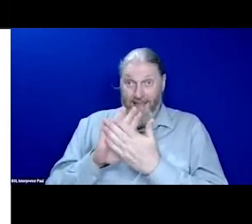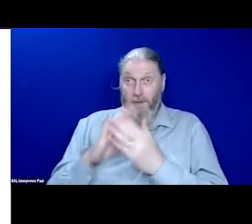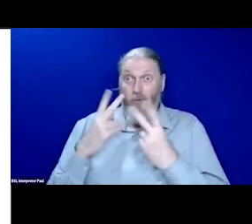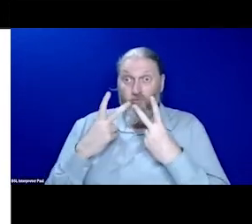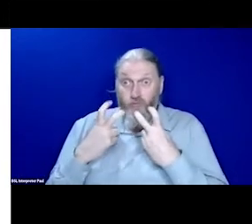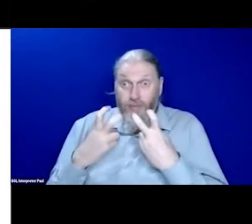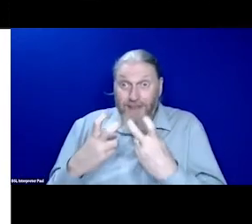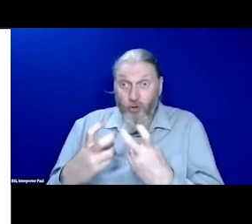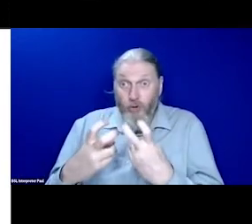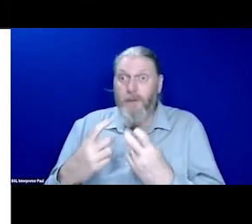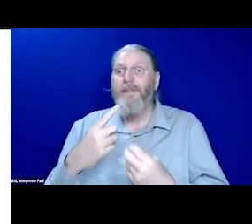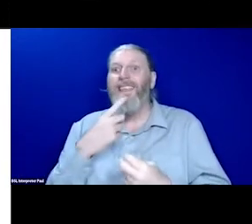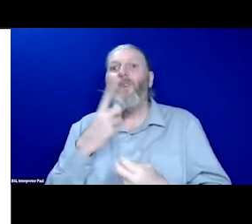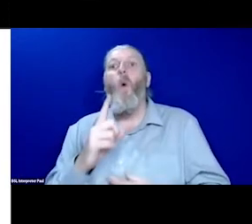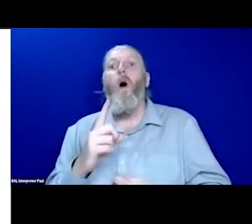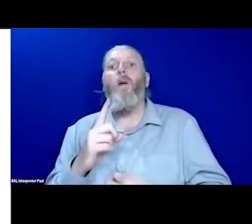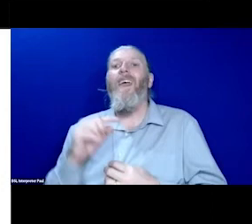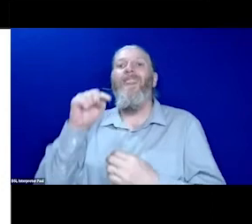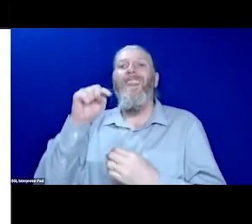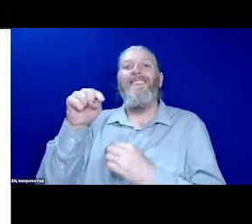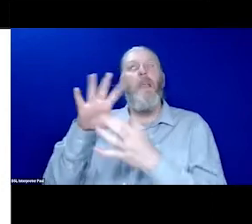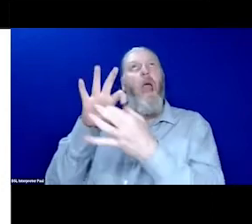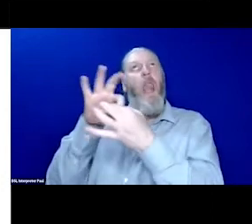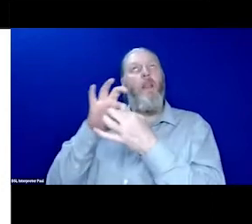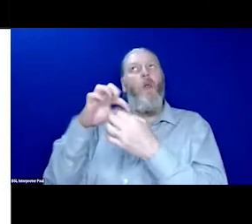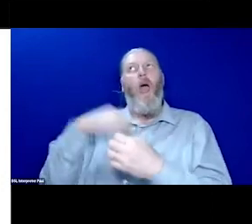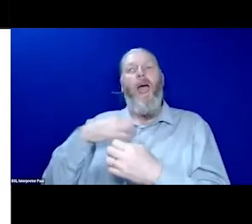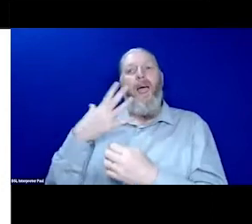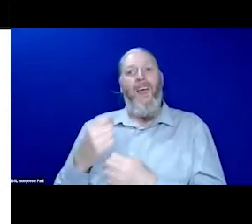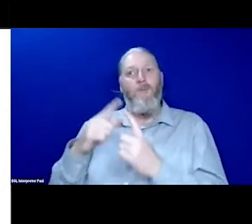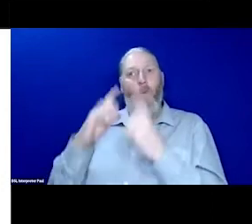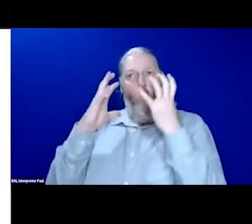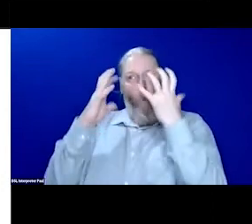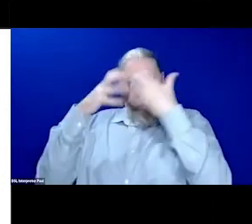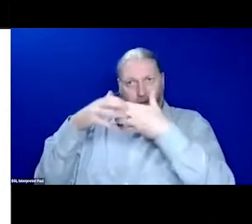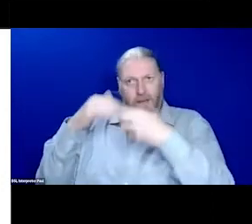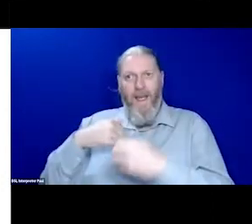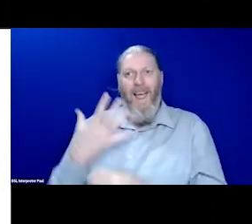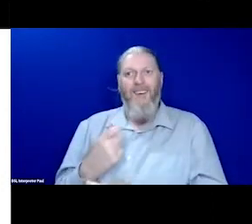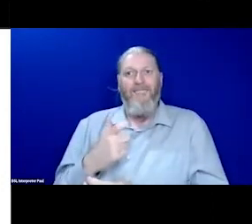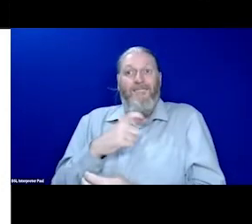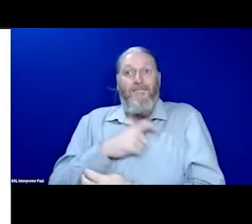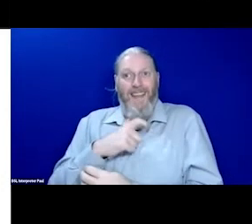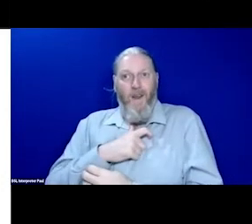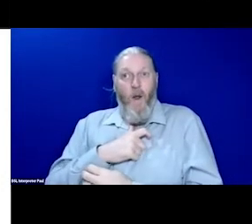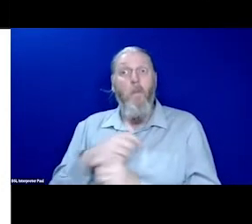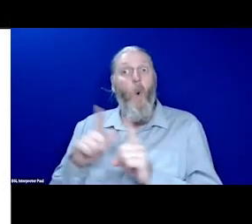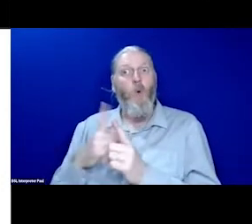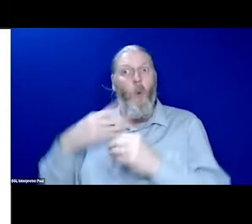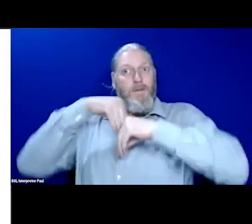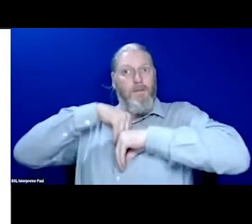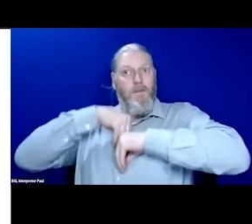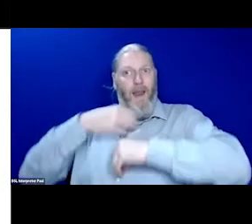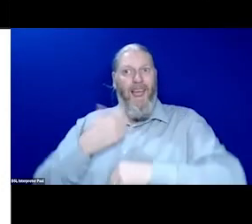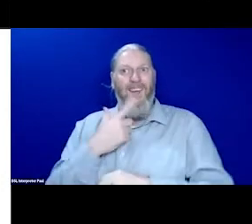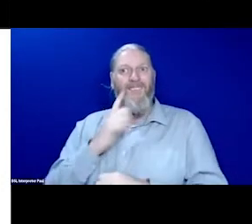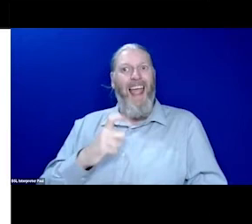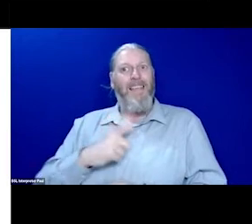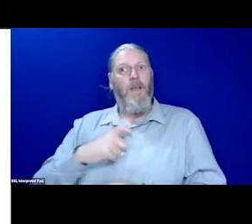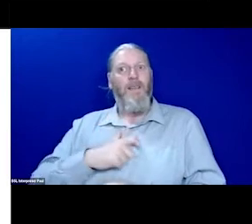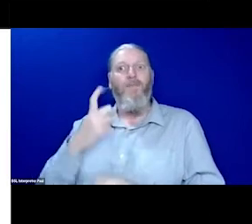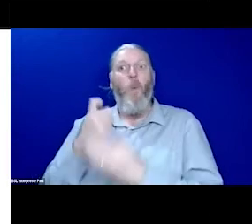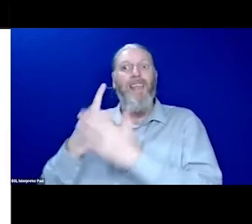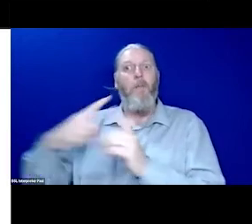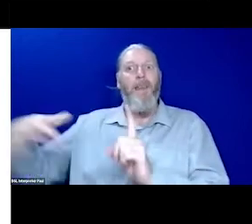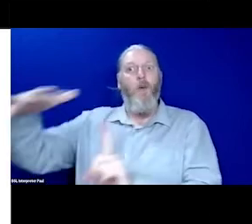to conceptualize it as related to fear and worry, but also to existential anxiety. You might have also heard terms like solastalgia